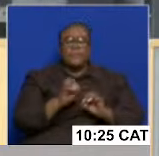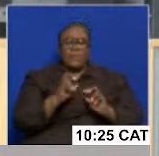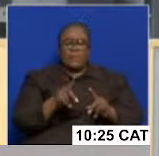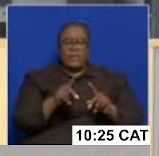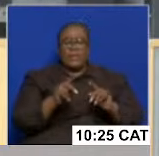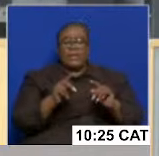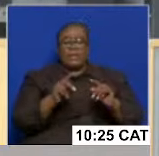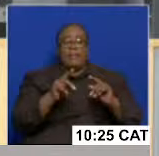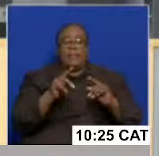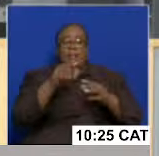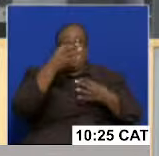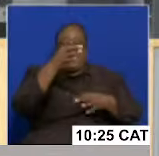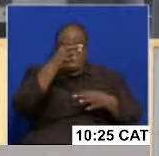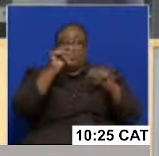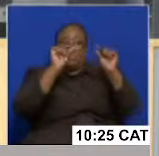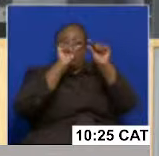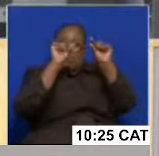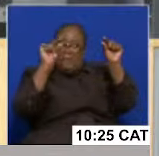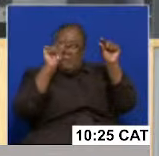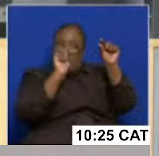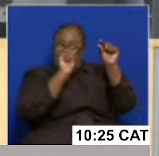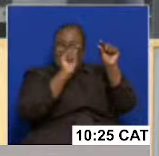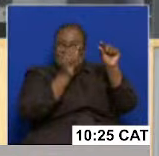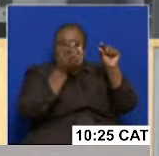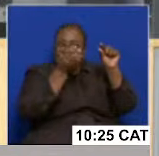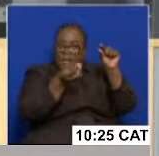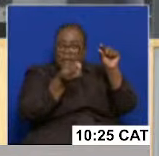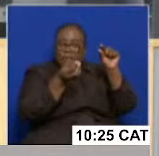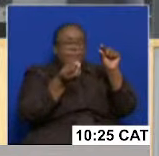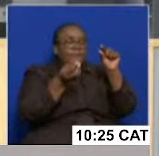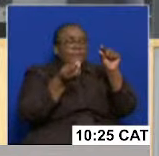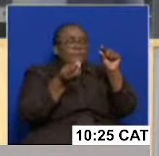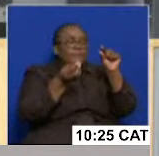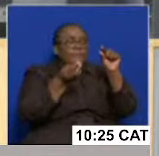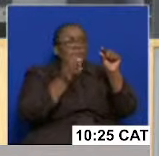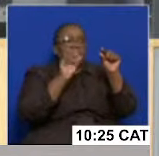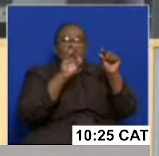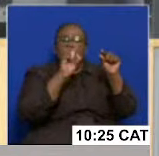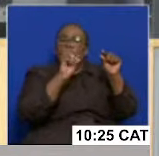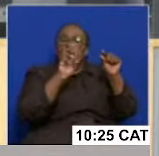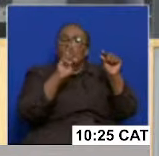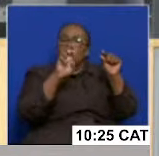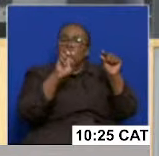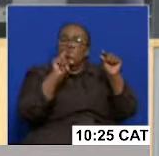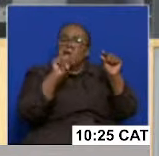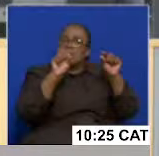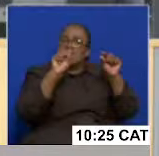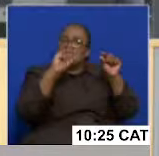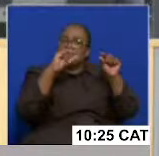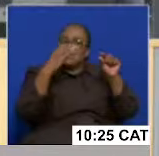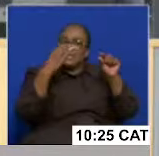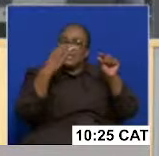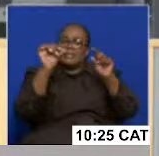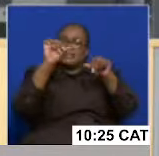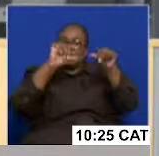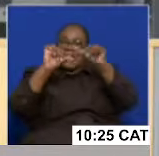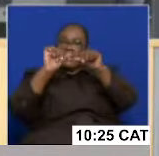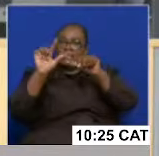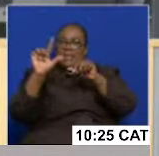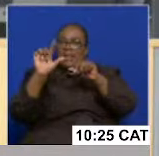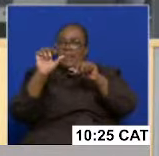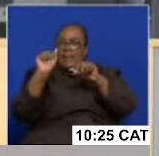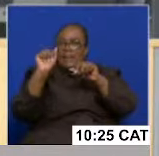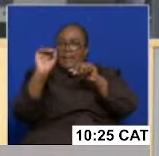it is labeled Forensic Science Laboratory, It has a laboratory number. Do you see that?